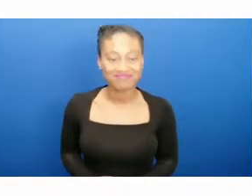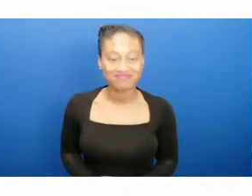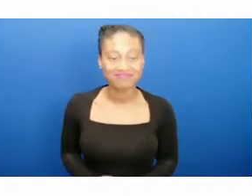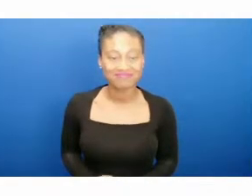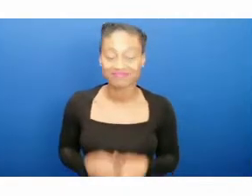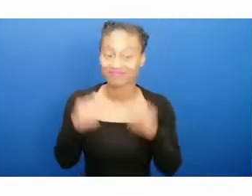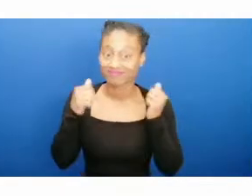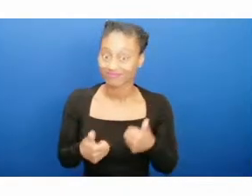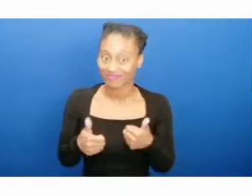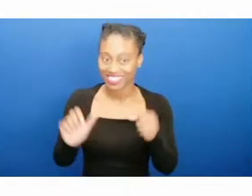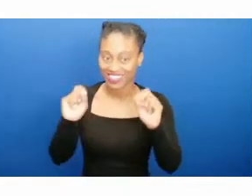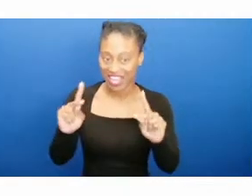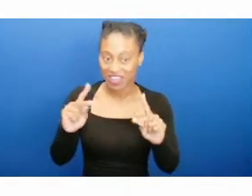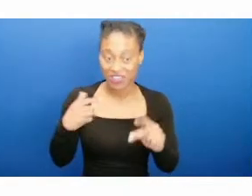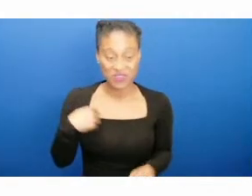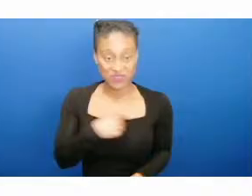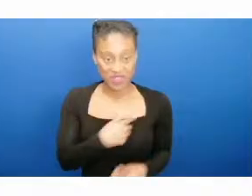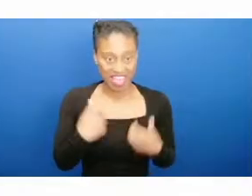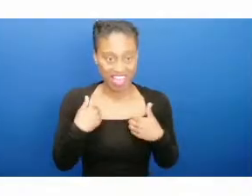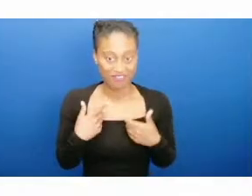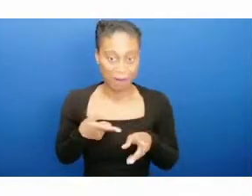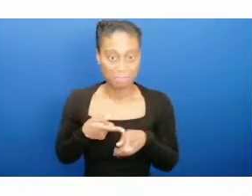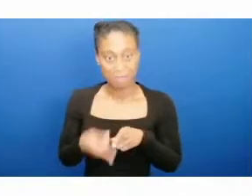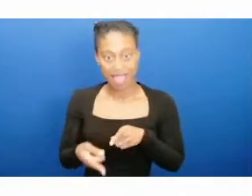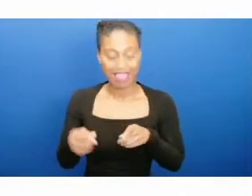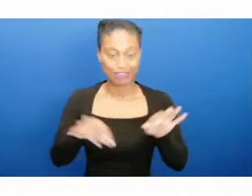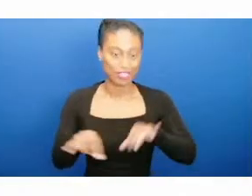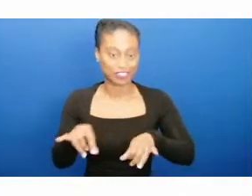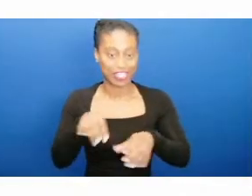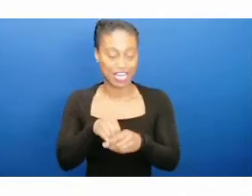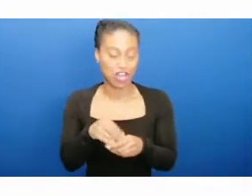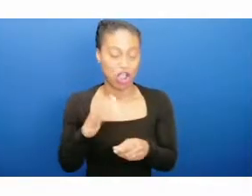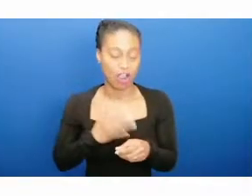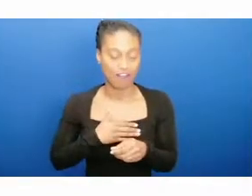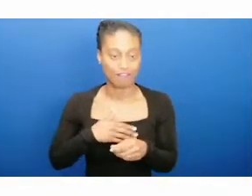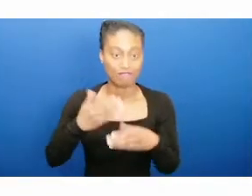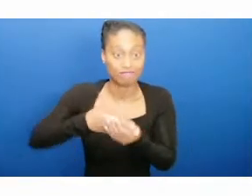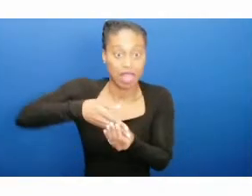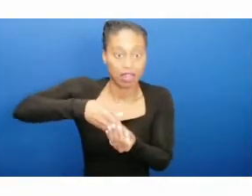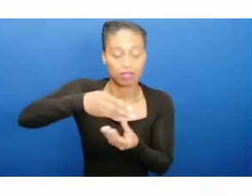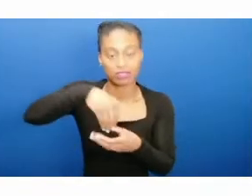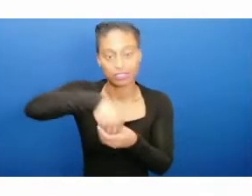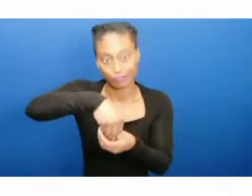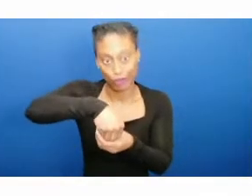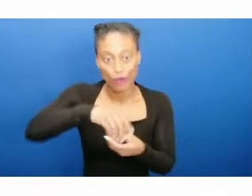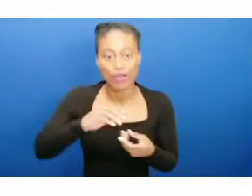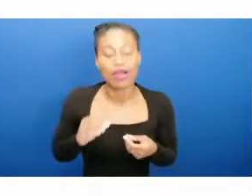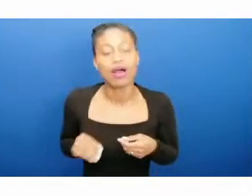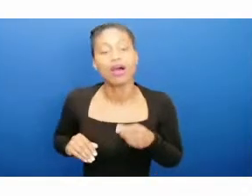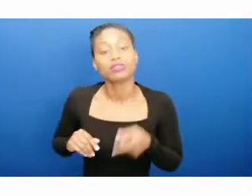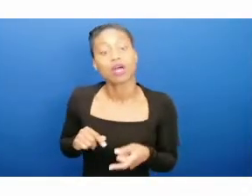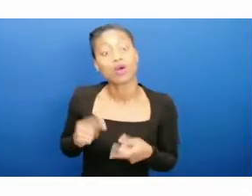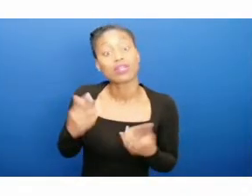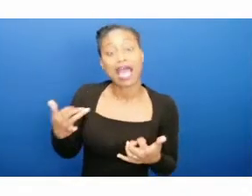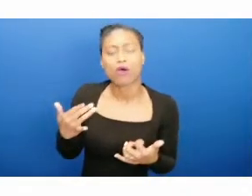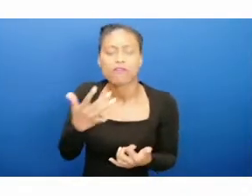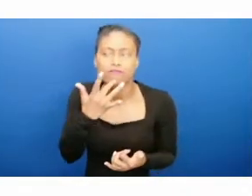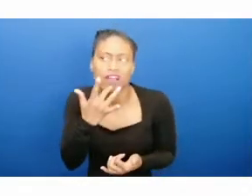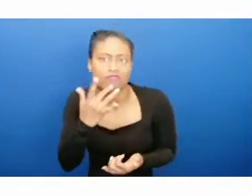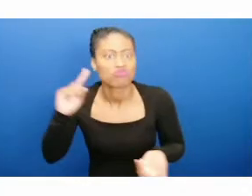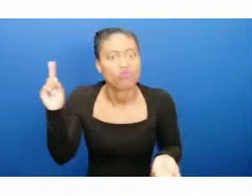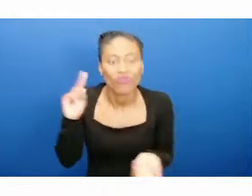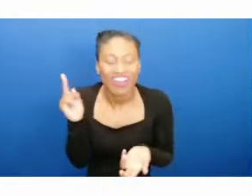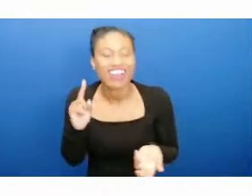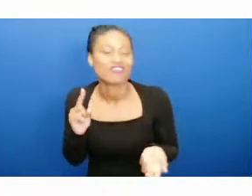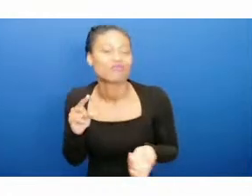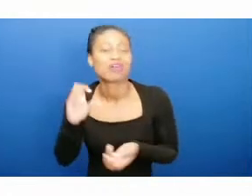Okay, so we've got our main ingredients for our filling in, but now it's time to incorporate flavor, and the flavor is coming from common